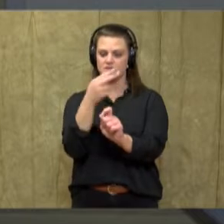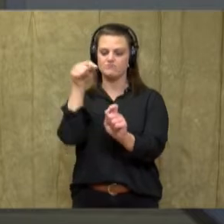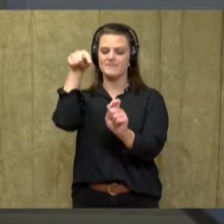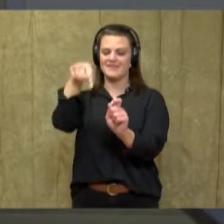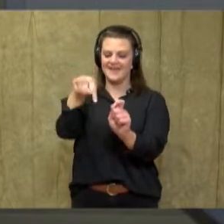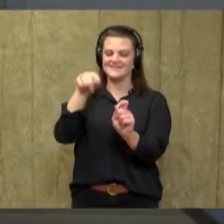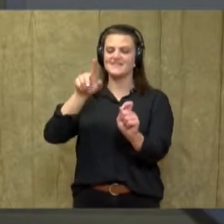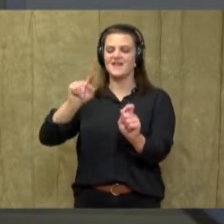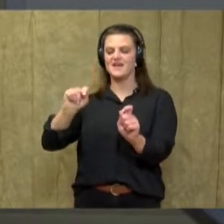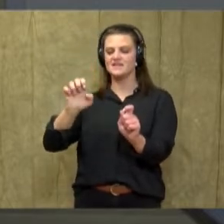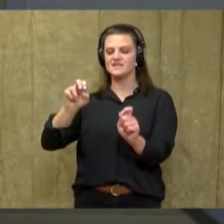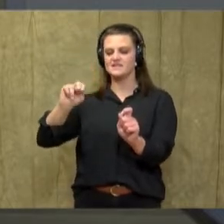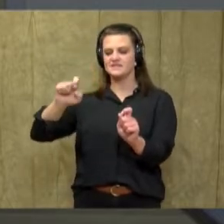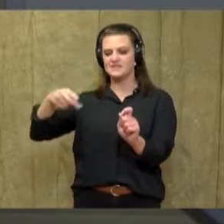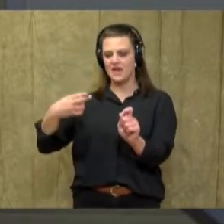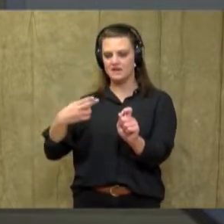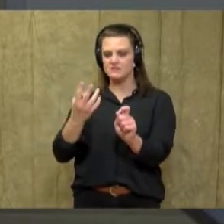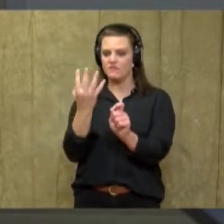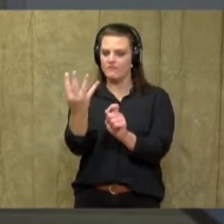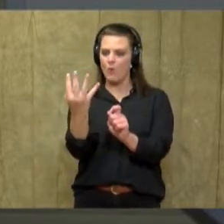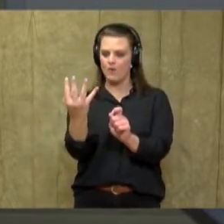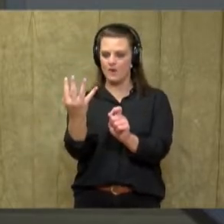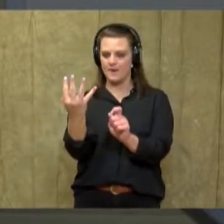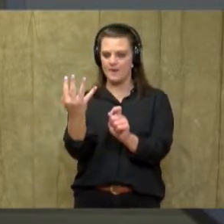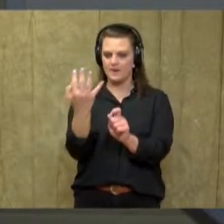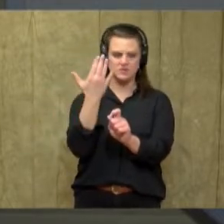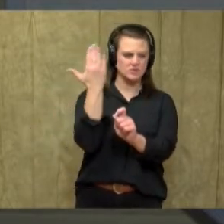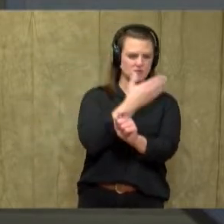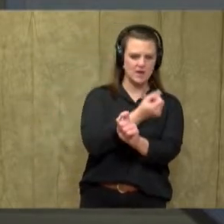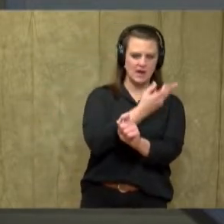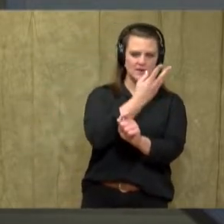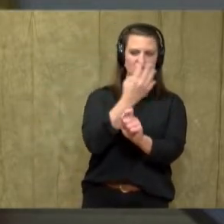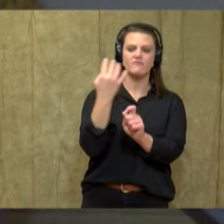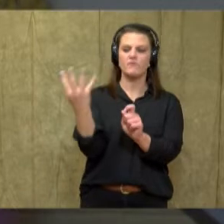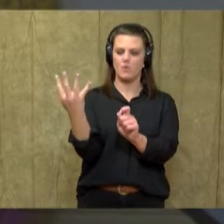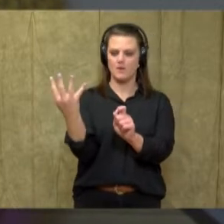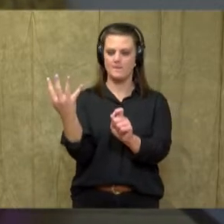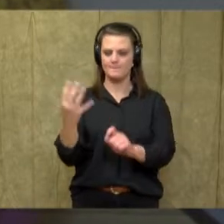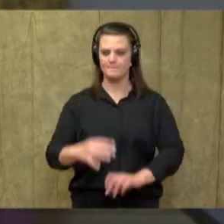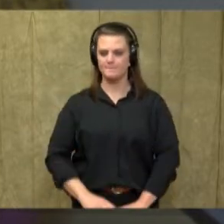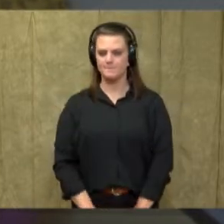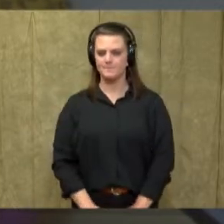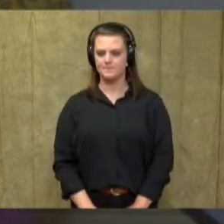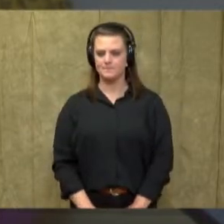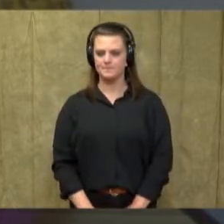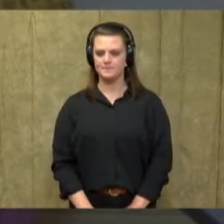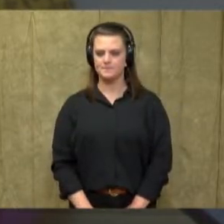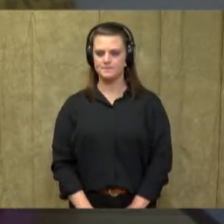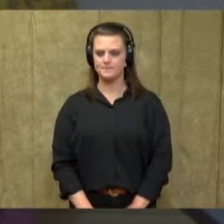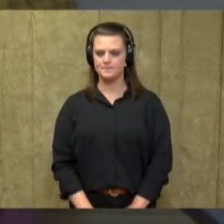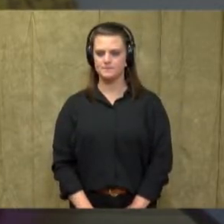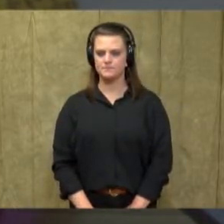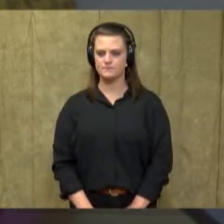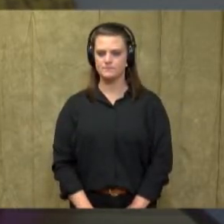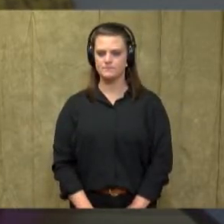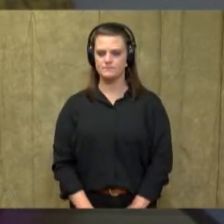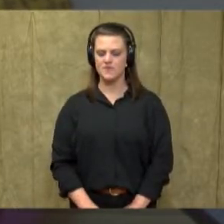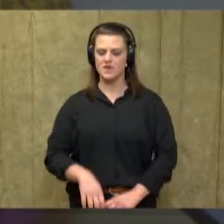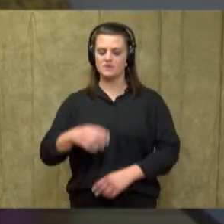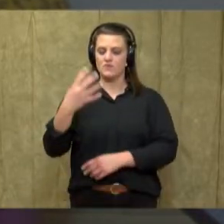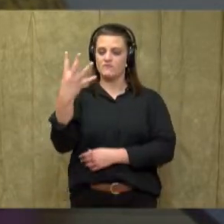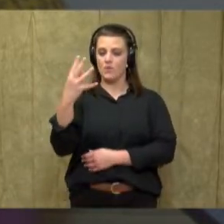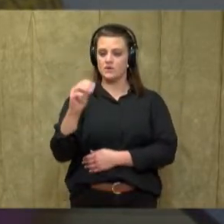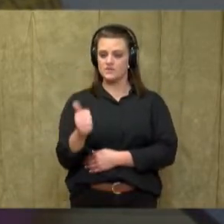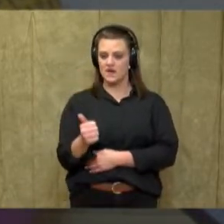tenths, I'm going to put a 4 in the tenths place. All right, now I know that 4